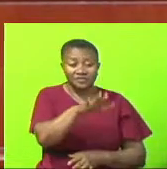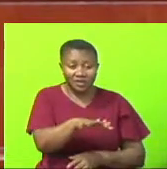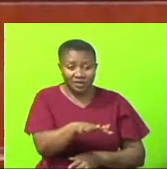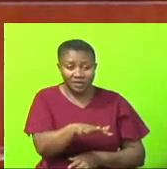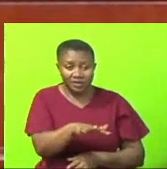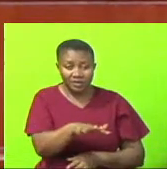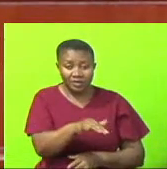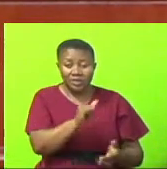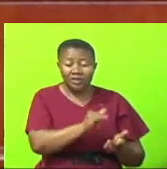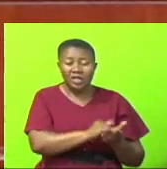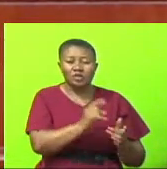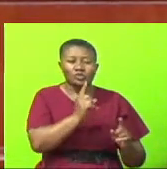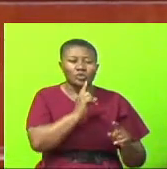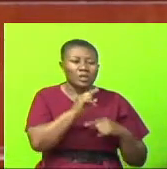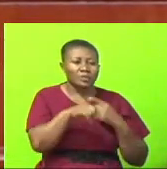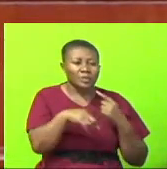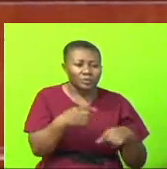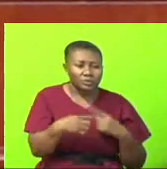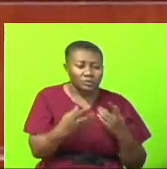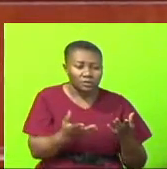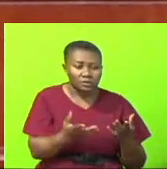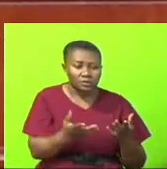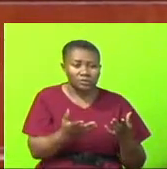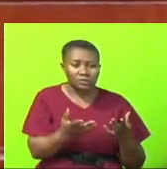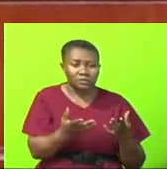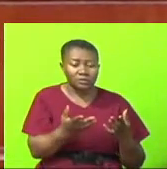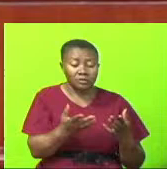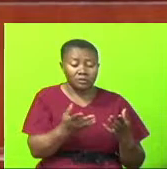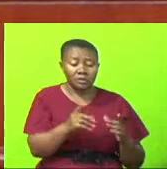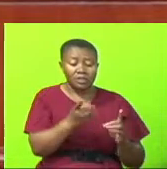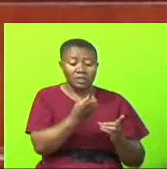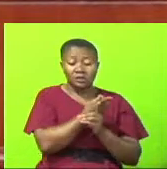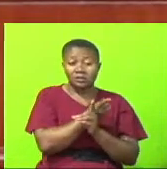which deals with the democratic